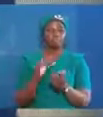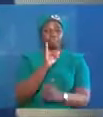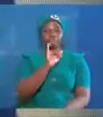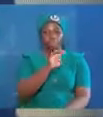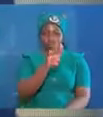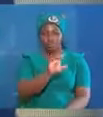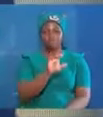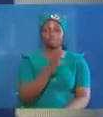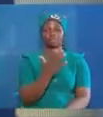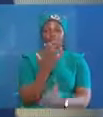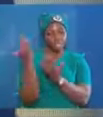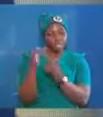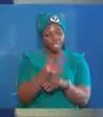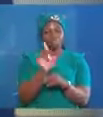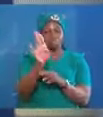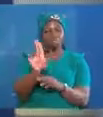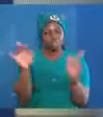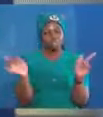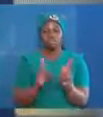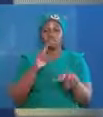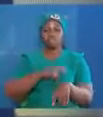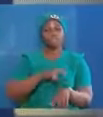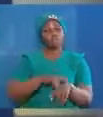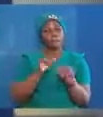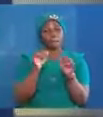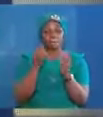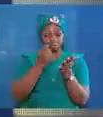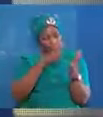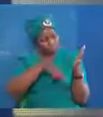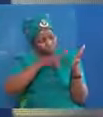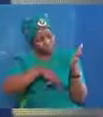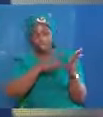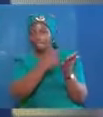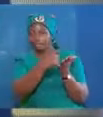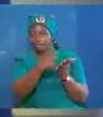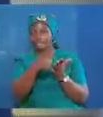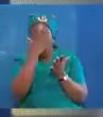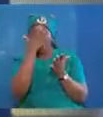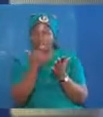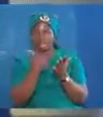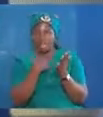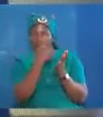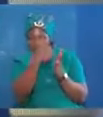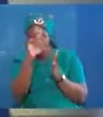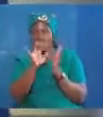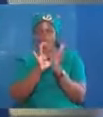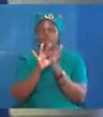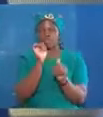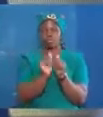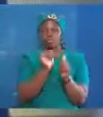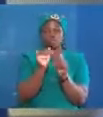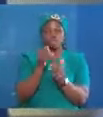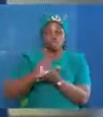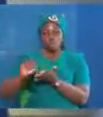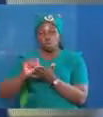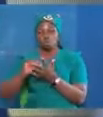we expect them to take the shortest time period to look at the signatures because they have already approved the format that we wrote to them and they